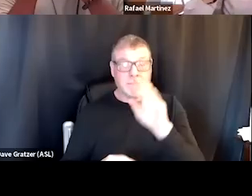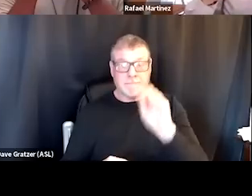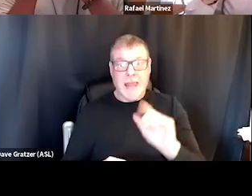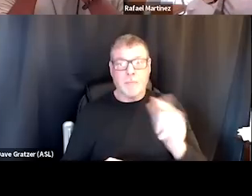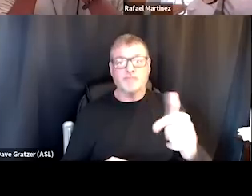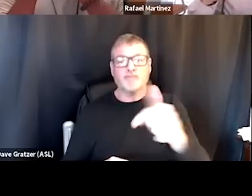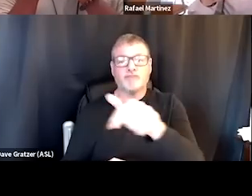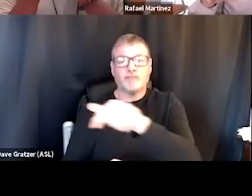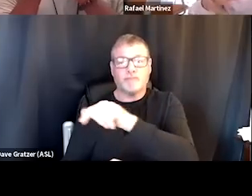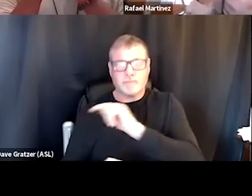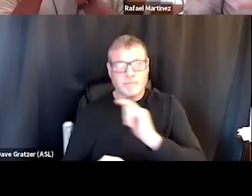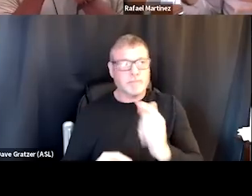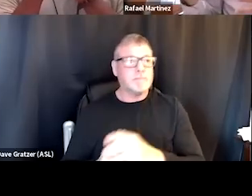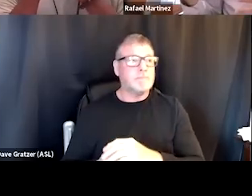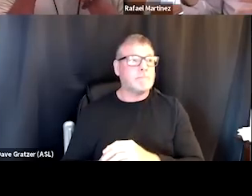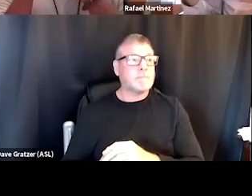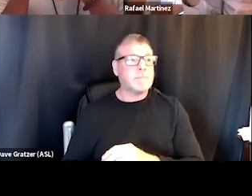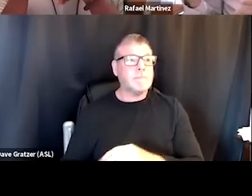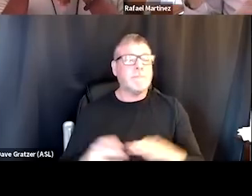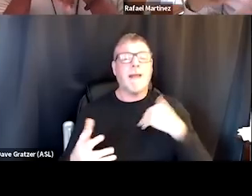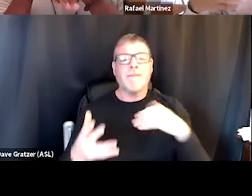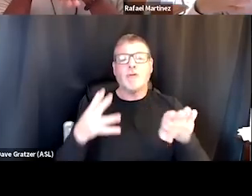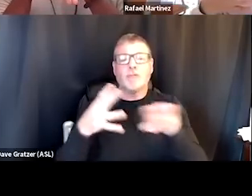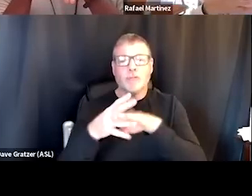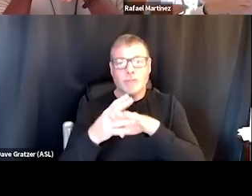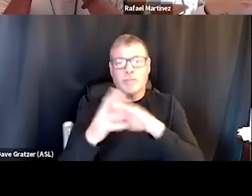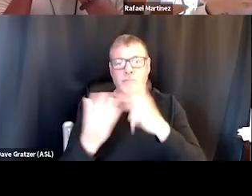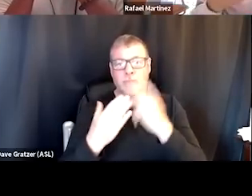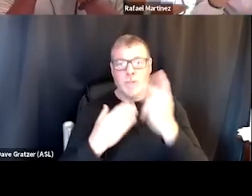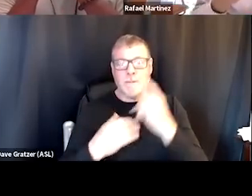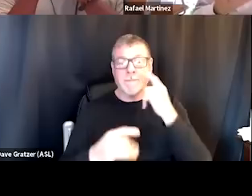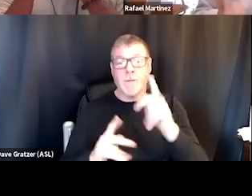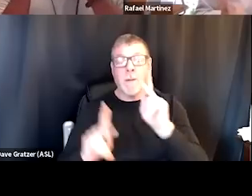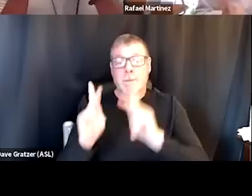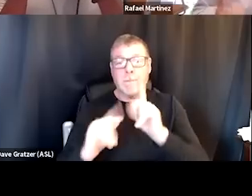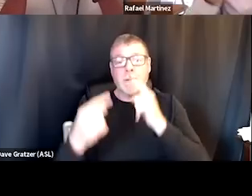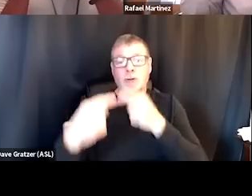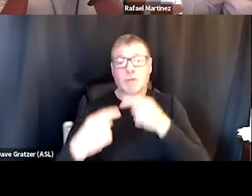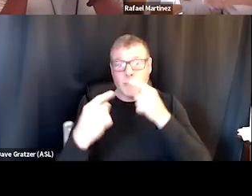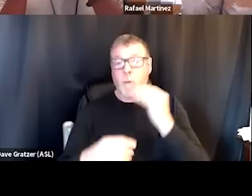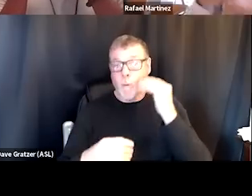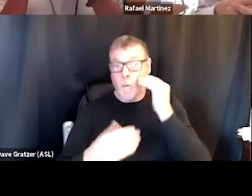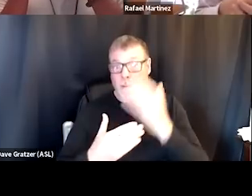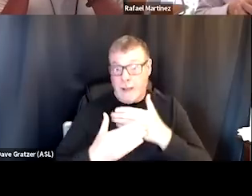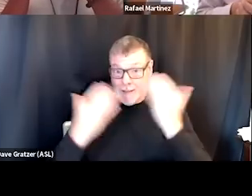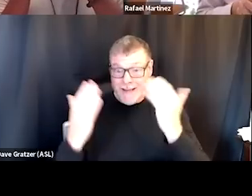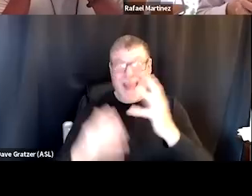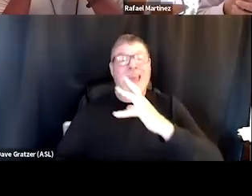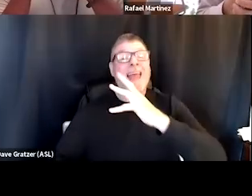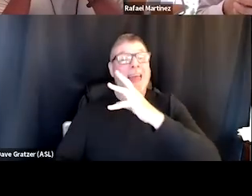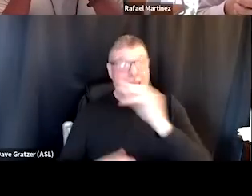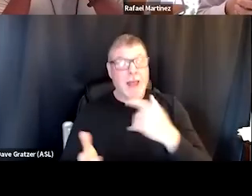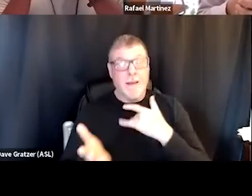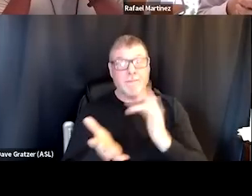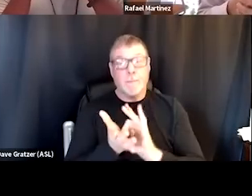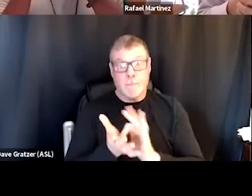around. We have respite programs for patients struggling with homelessness and have a medical